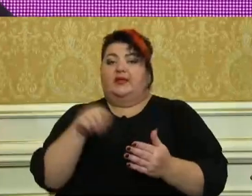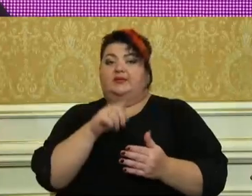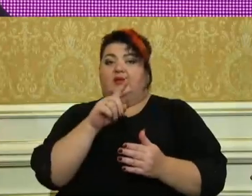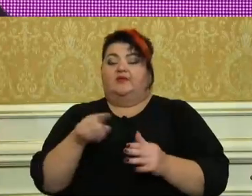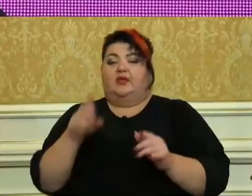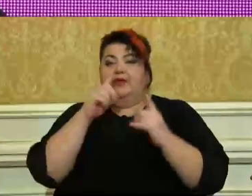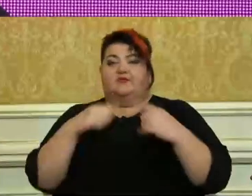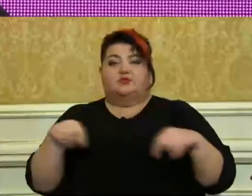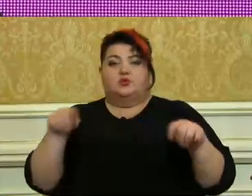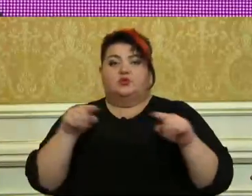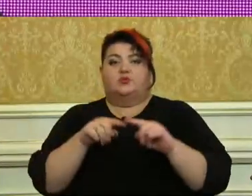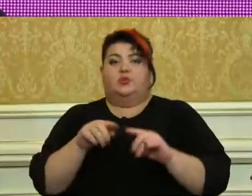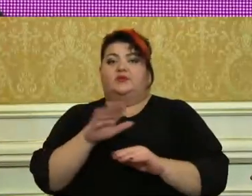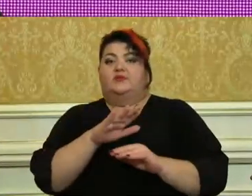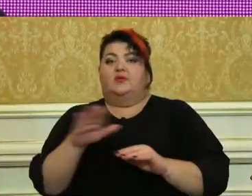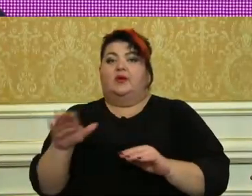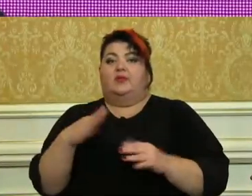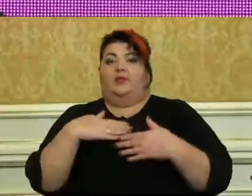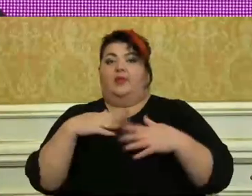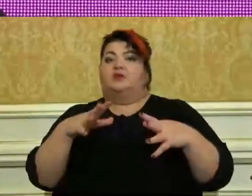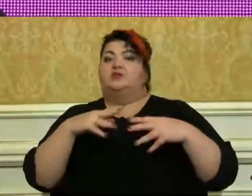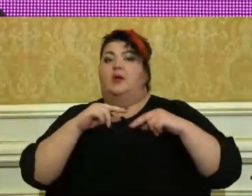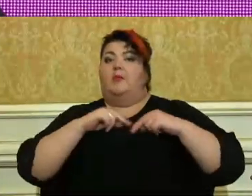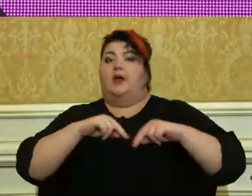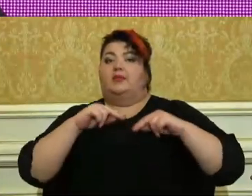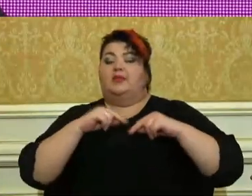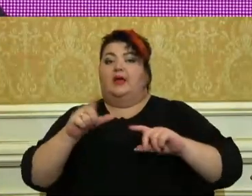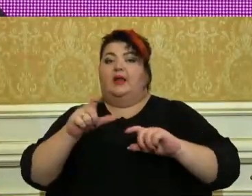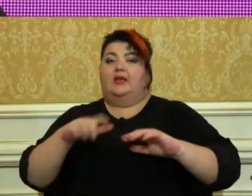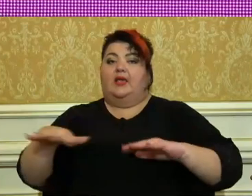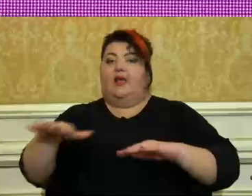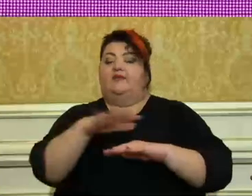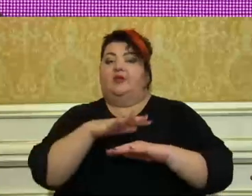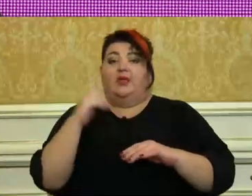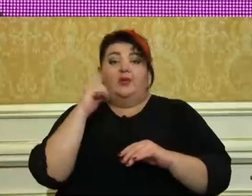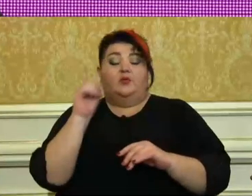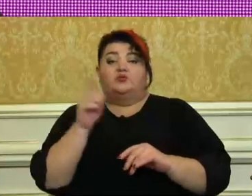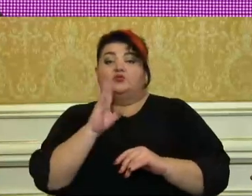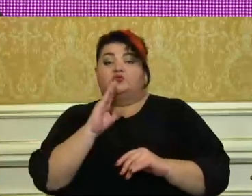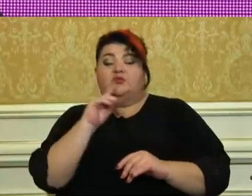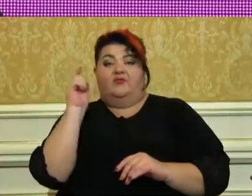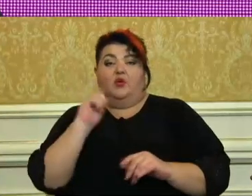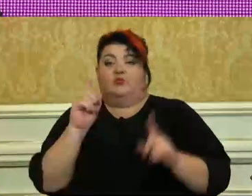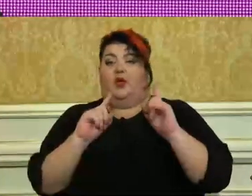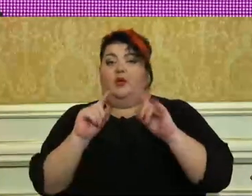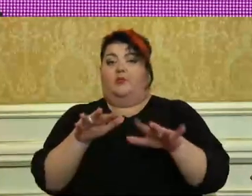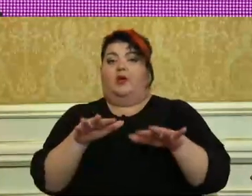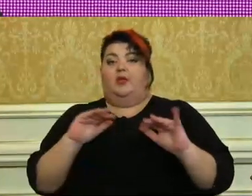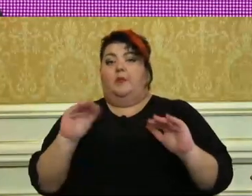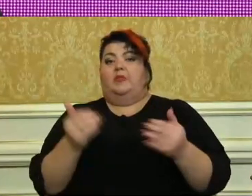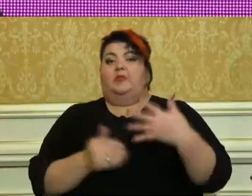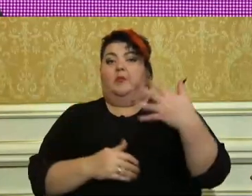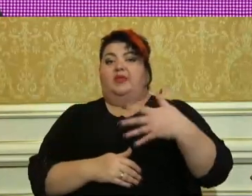it, neither society nor our partners. They think that the Ukrainian women, it's